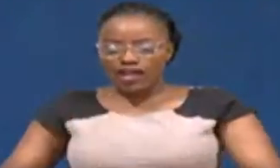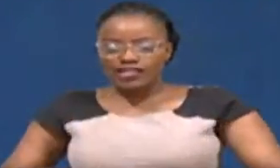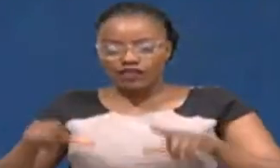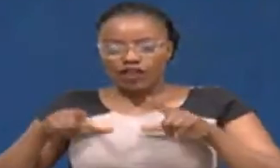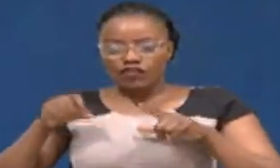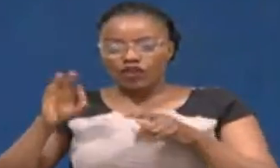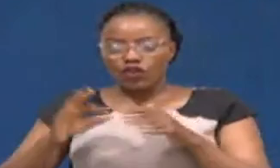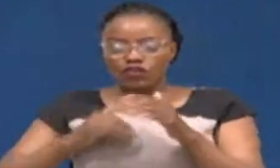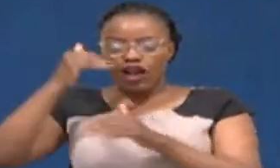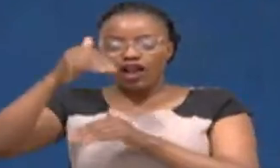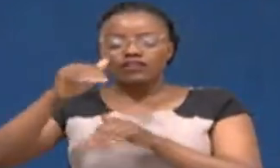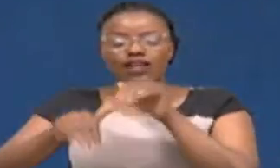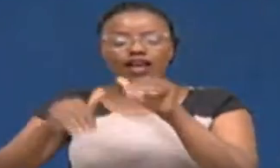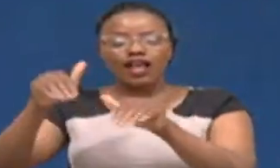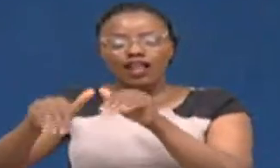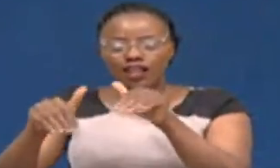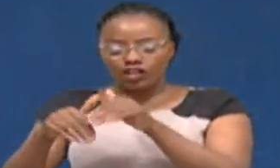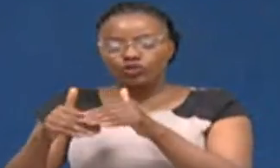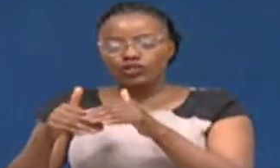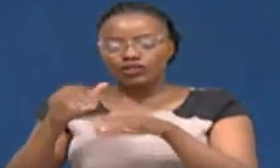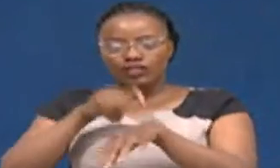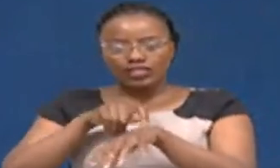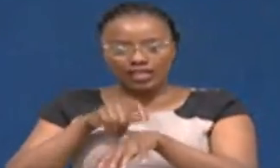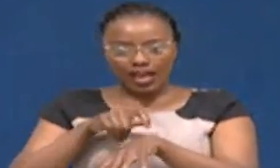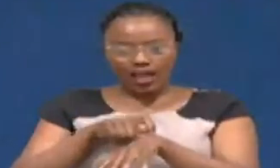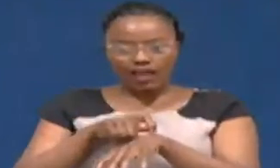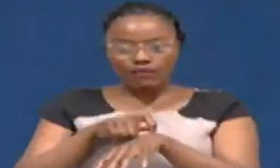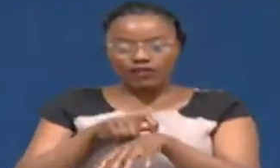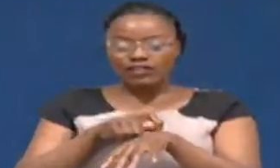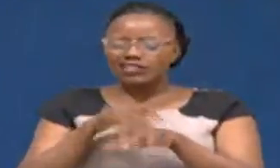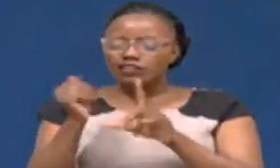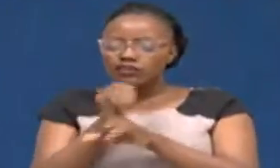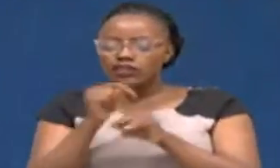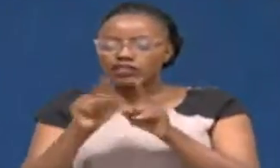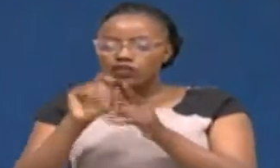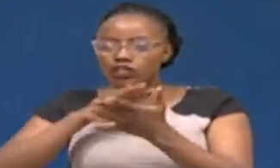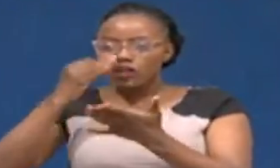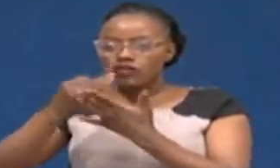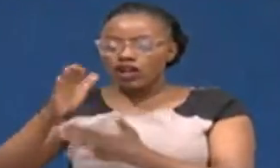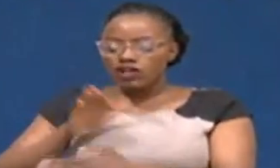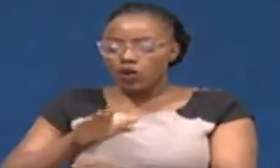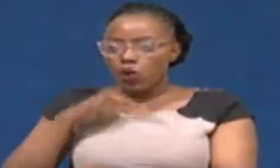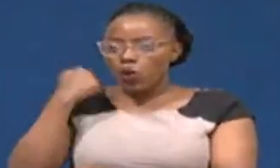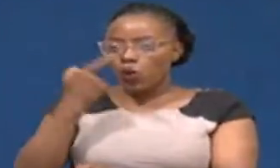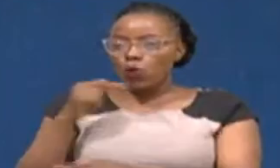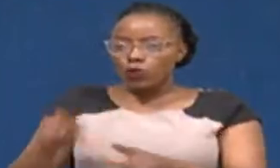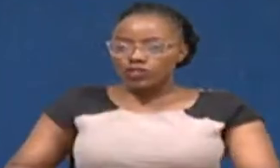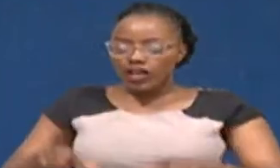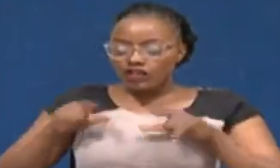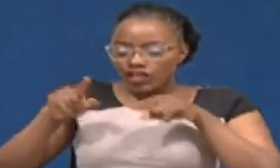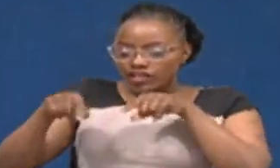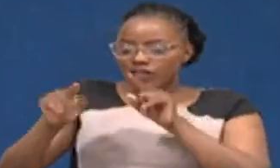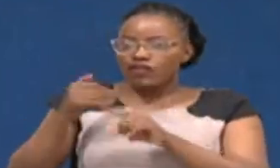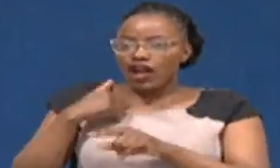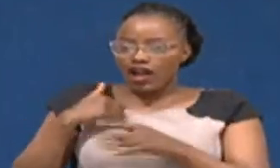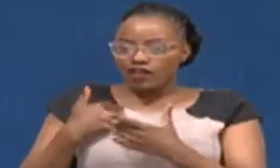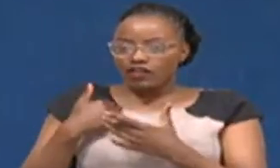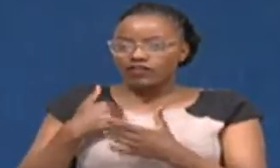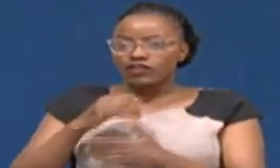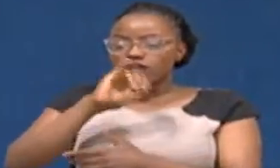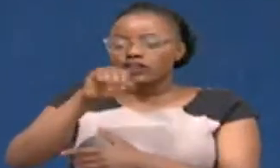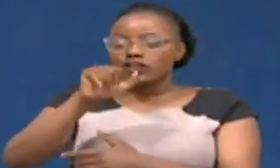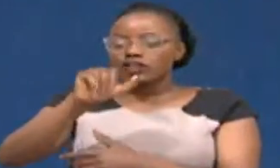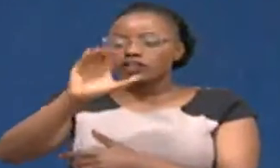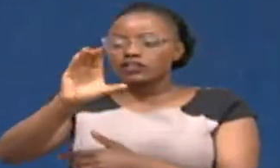survivors of the post-election period. And it was founded by a woman who is a survivor herself, that is